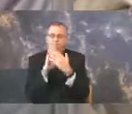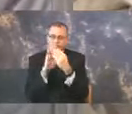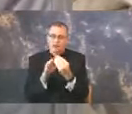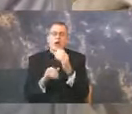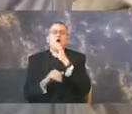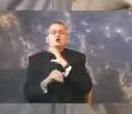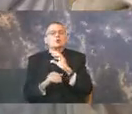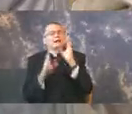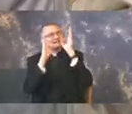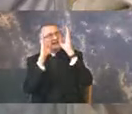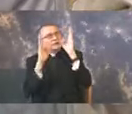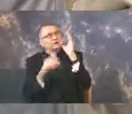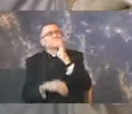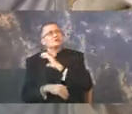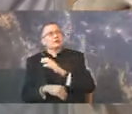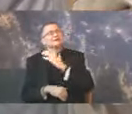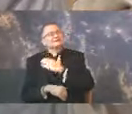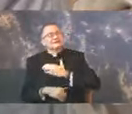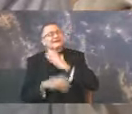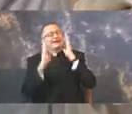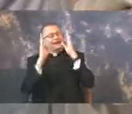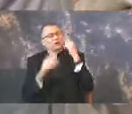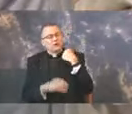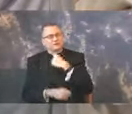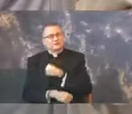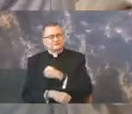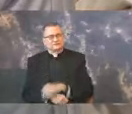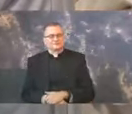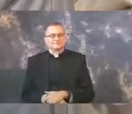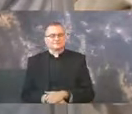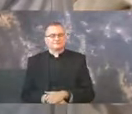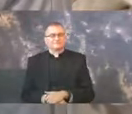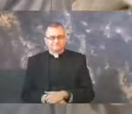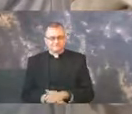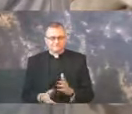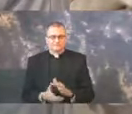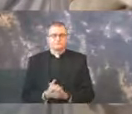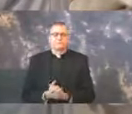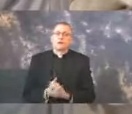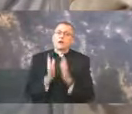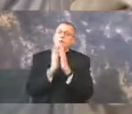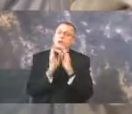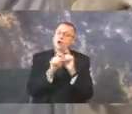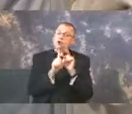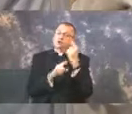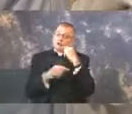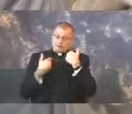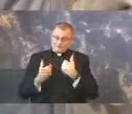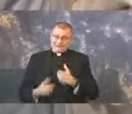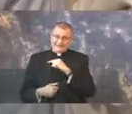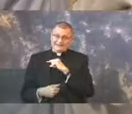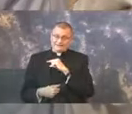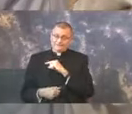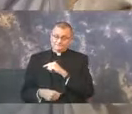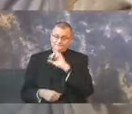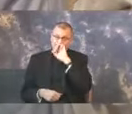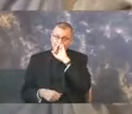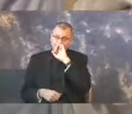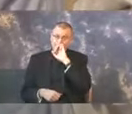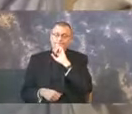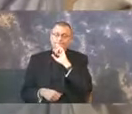us. Christ, graciously hear us. And pray also for me, that I may be faithful to